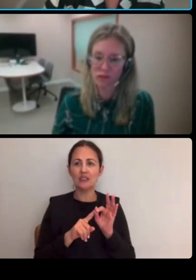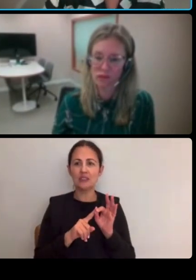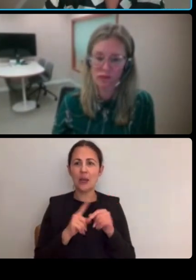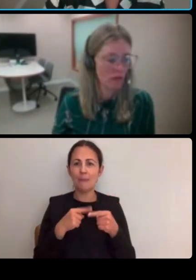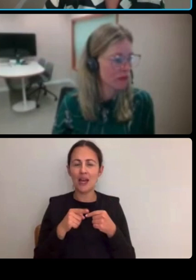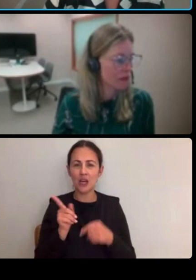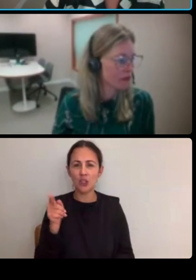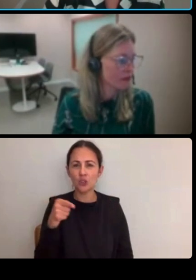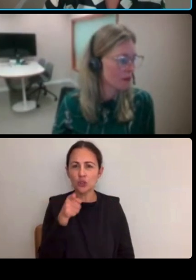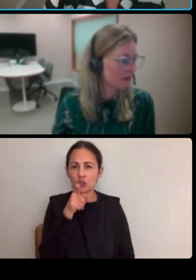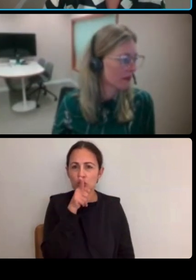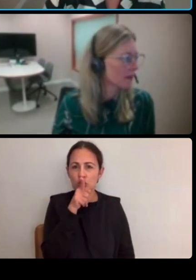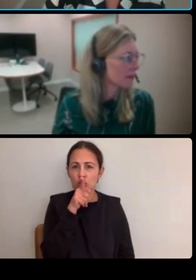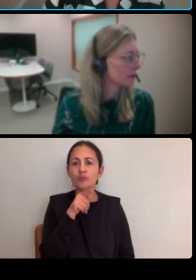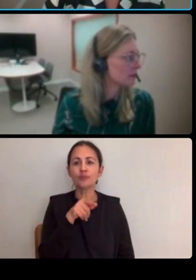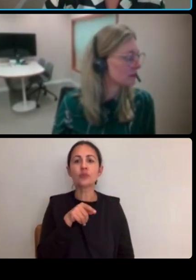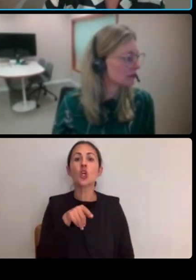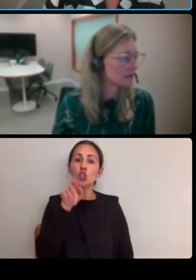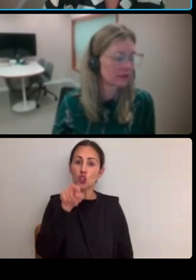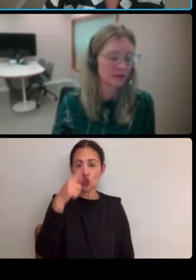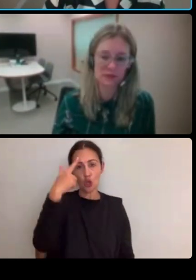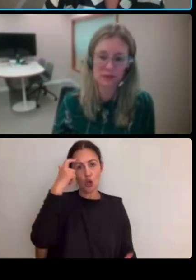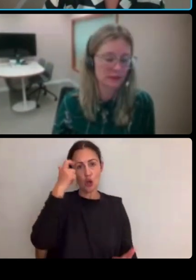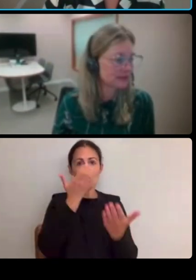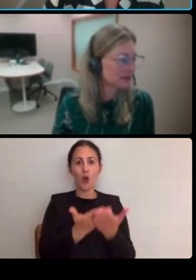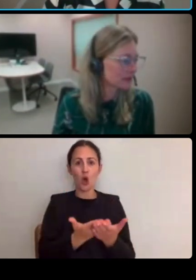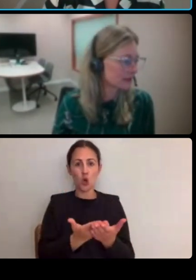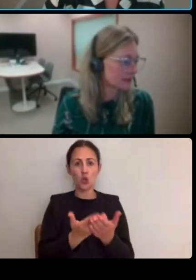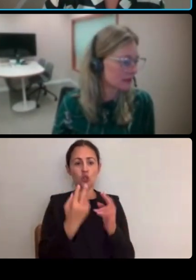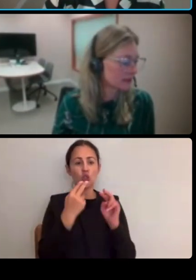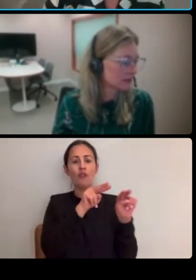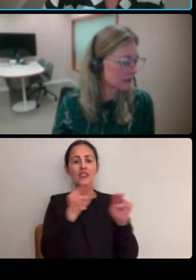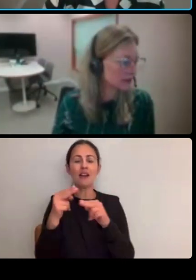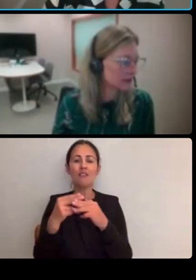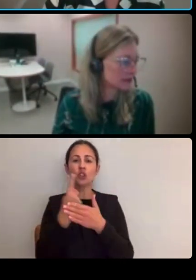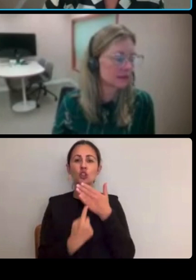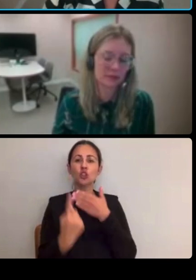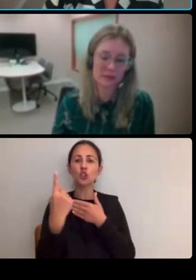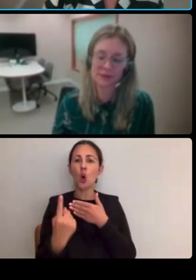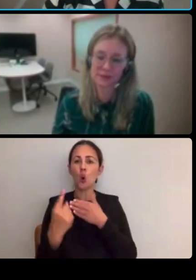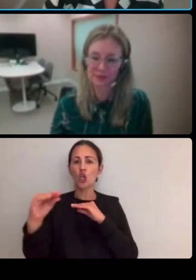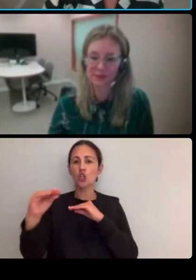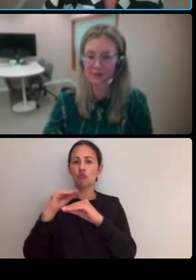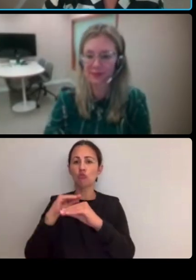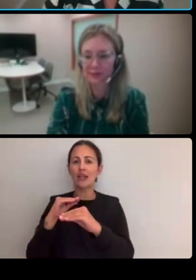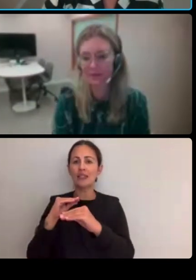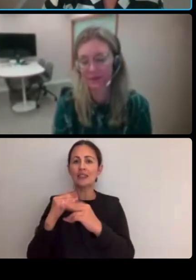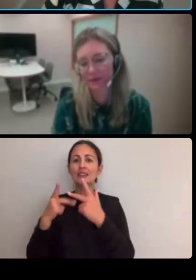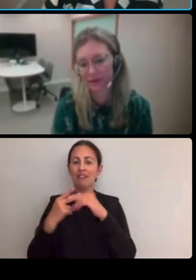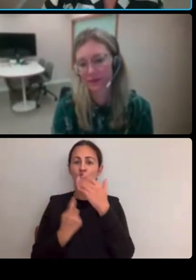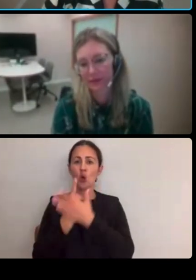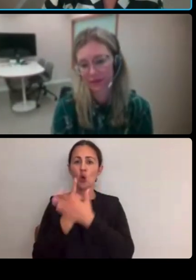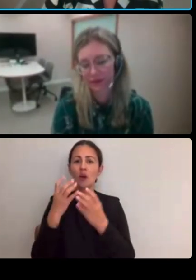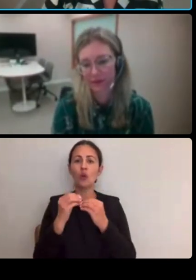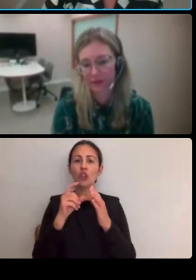go to the ones on the screen for now. Do you propose to provide oversight to sole traders that will likely pop up in the domestic assistance and